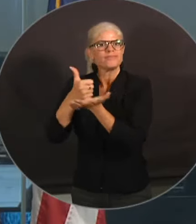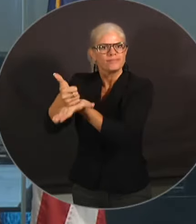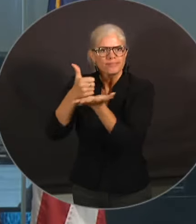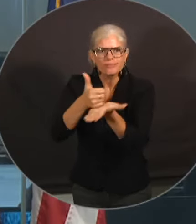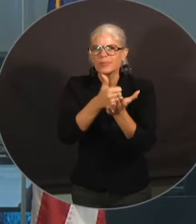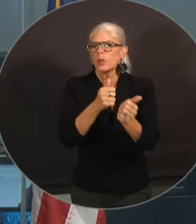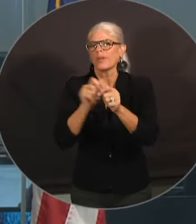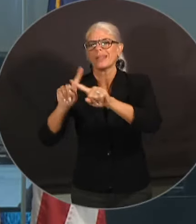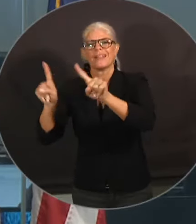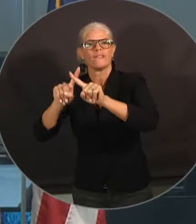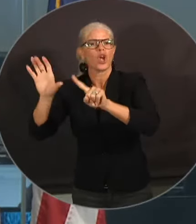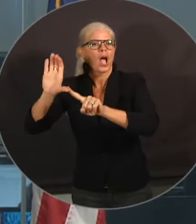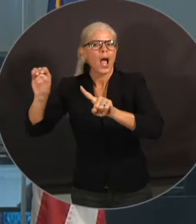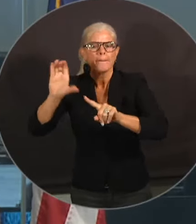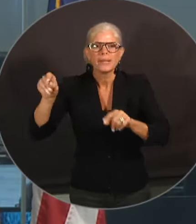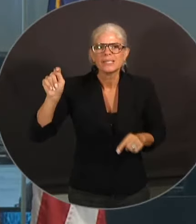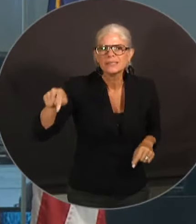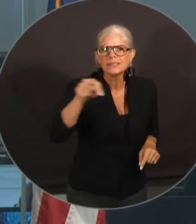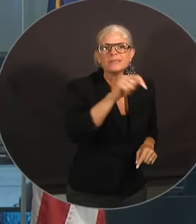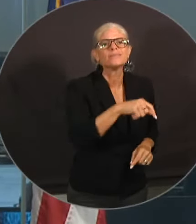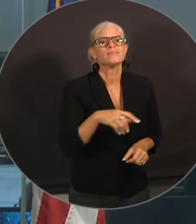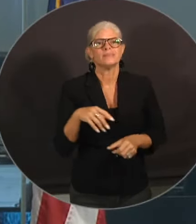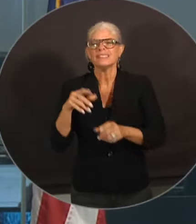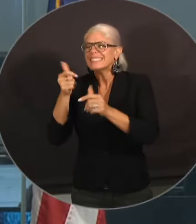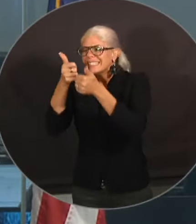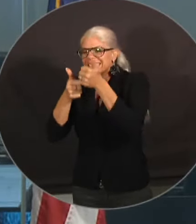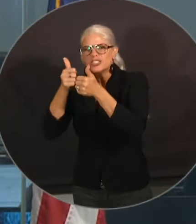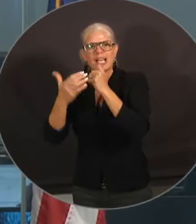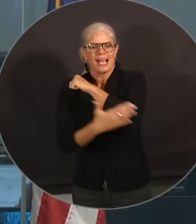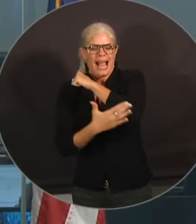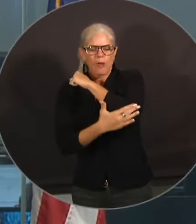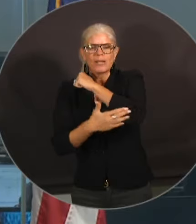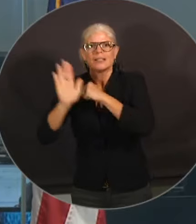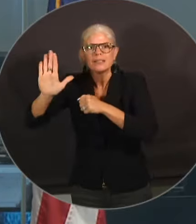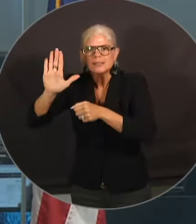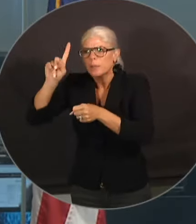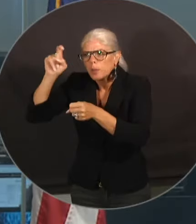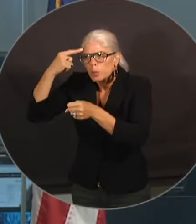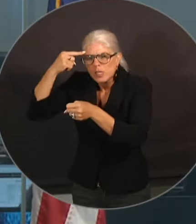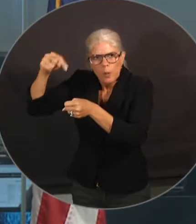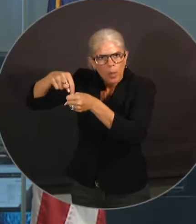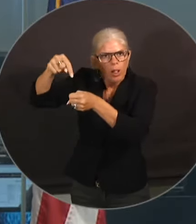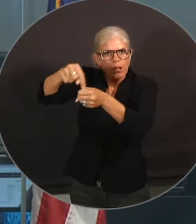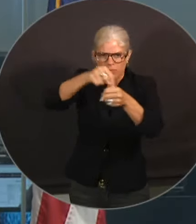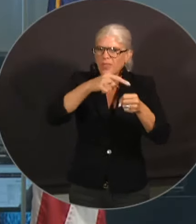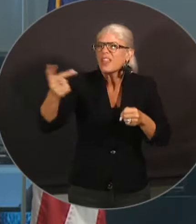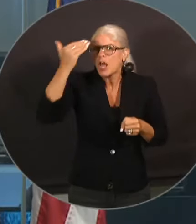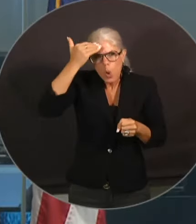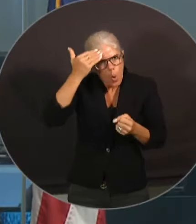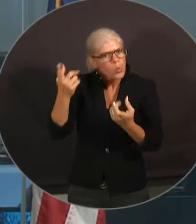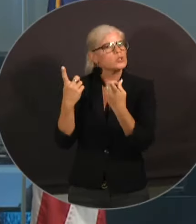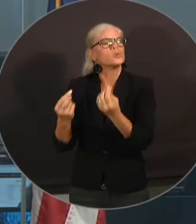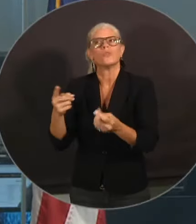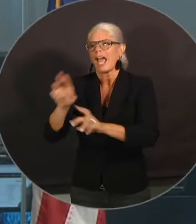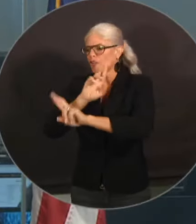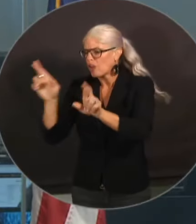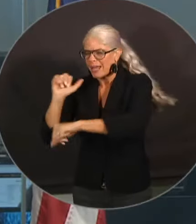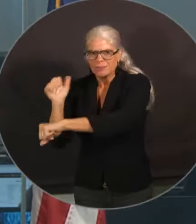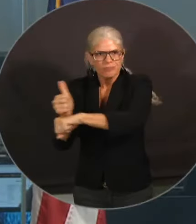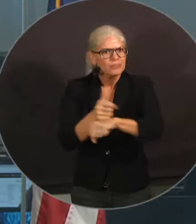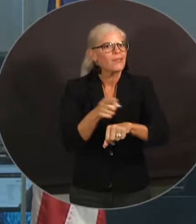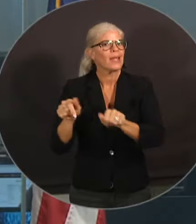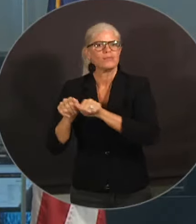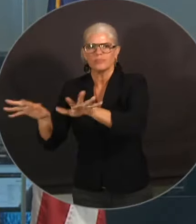to the co-ops, I've spoken to the municipals. I think everybody is of the same mind that they want to get after this very quickly. So if you have access